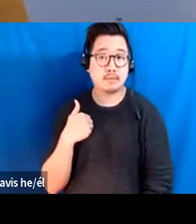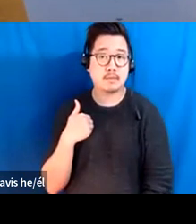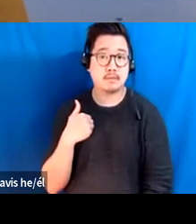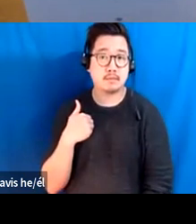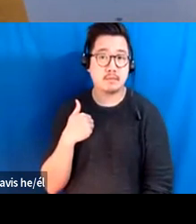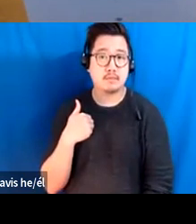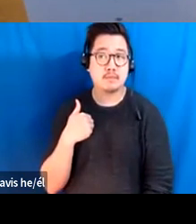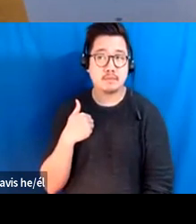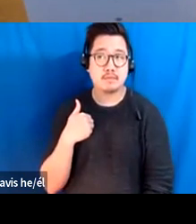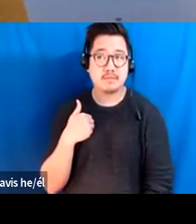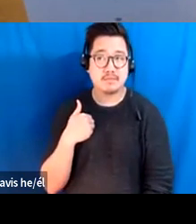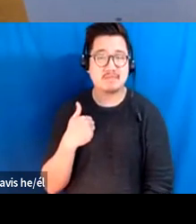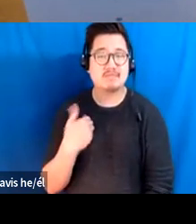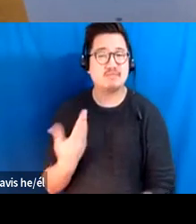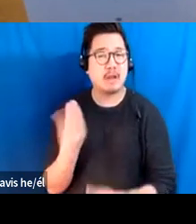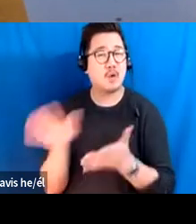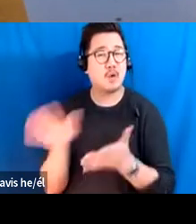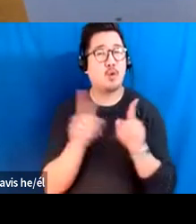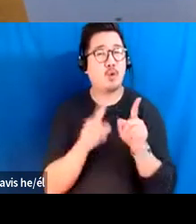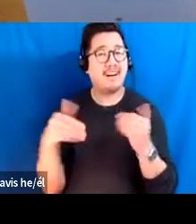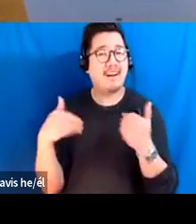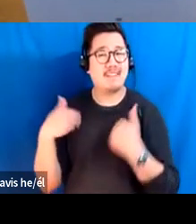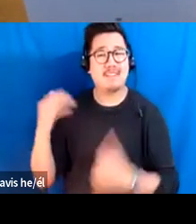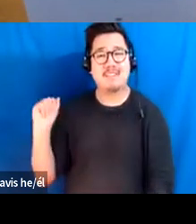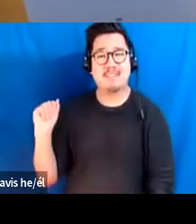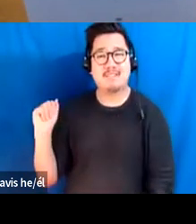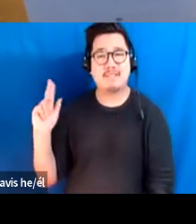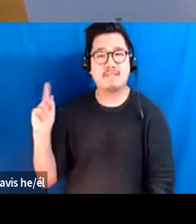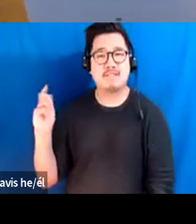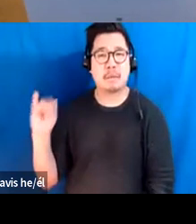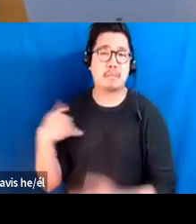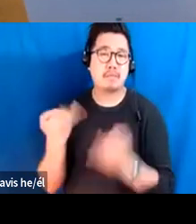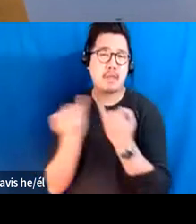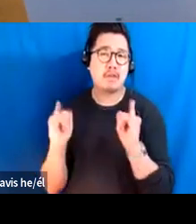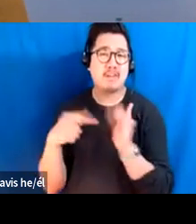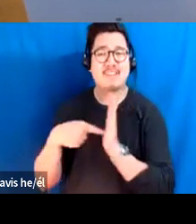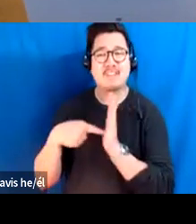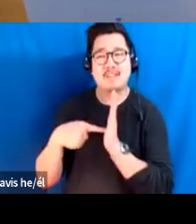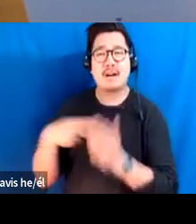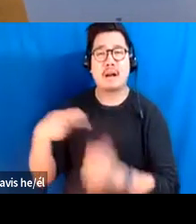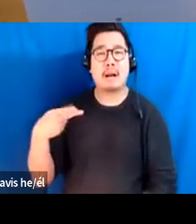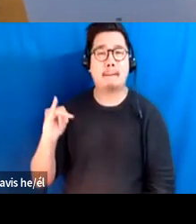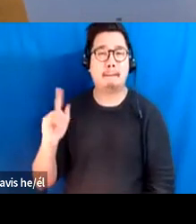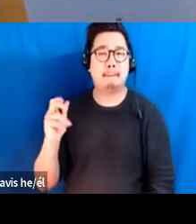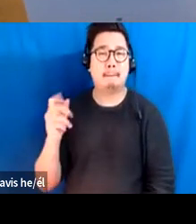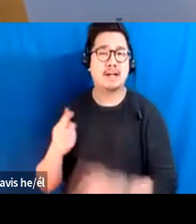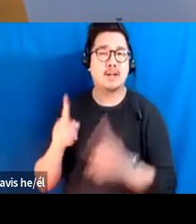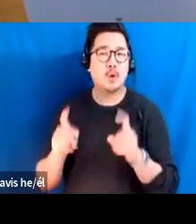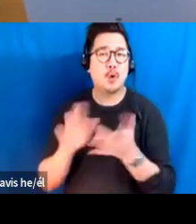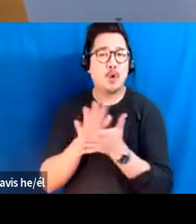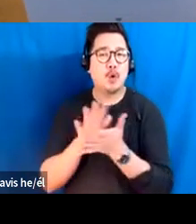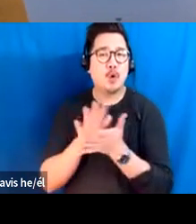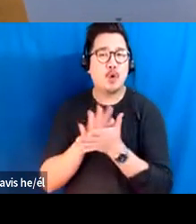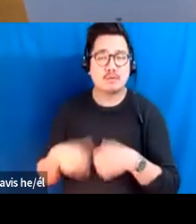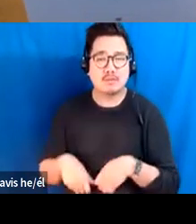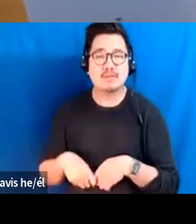we do have a number of schools that have autonomy right the pilot schools etc the innovation schools and and and in particular